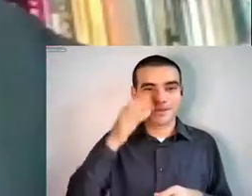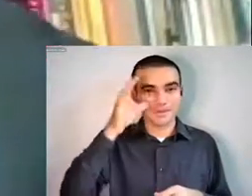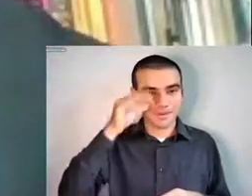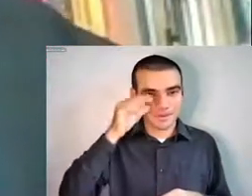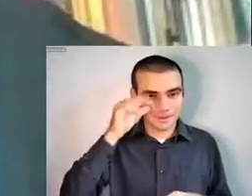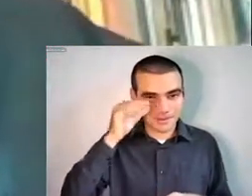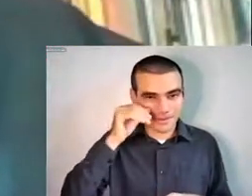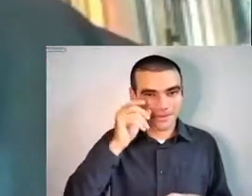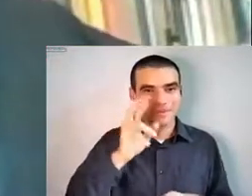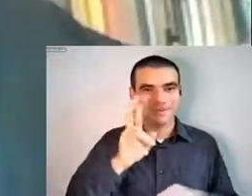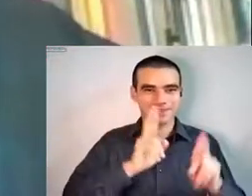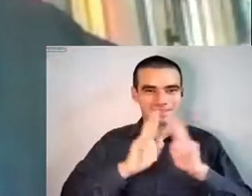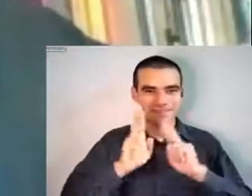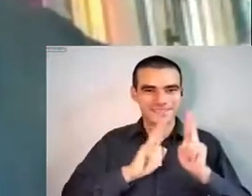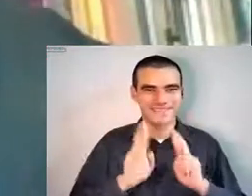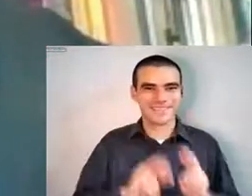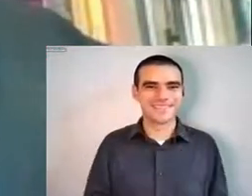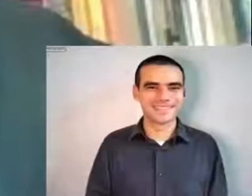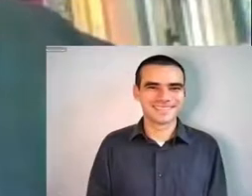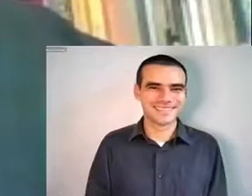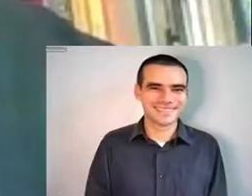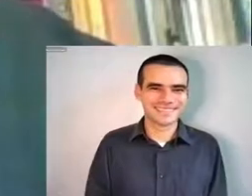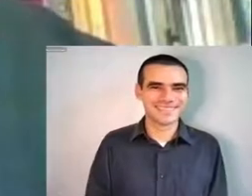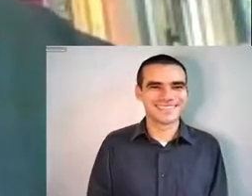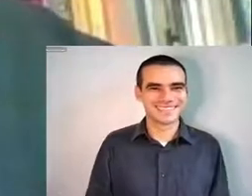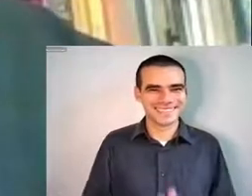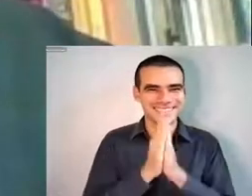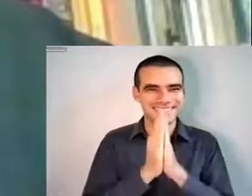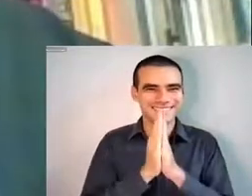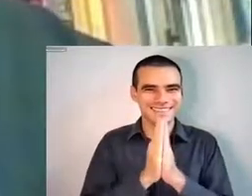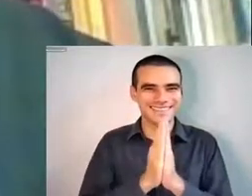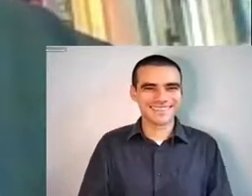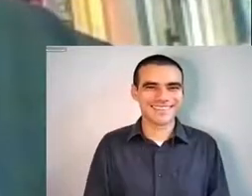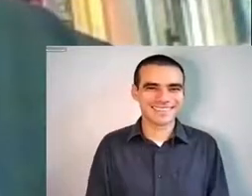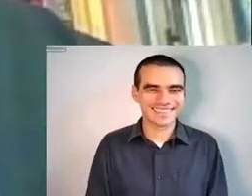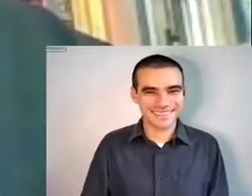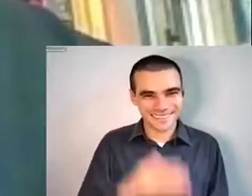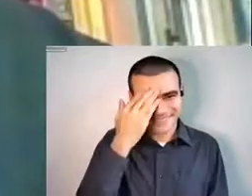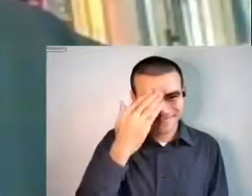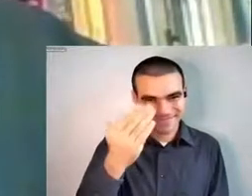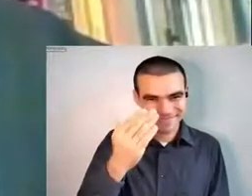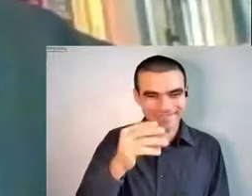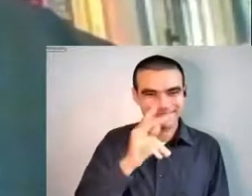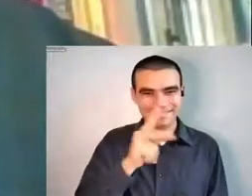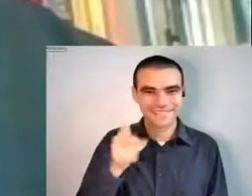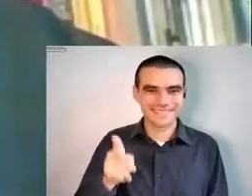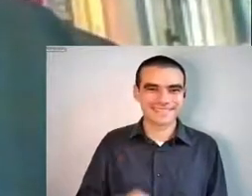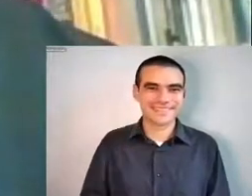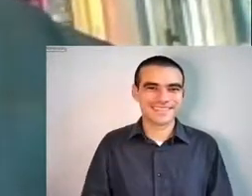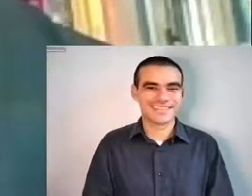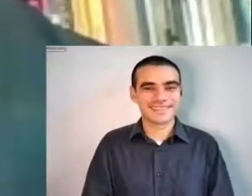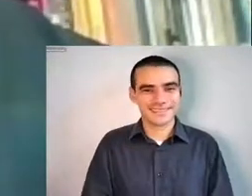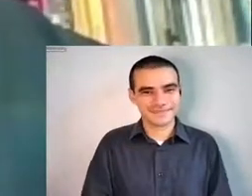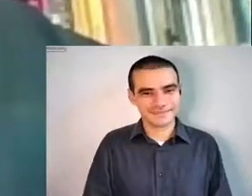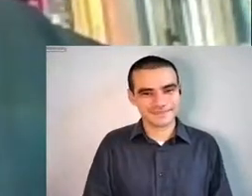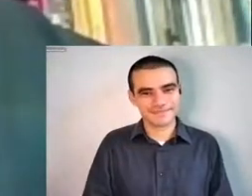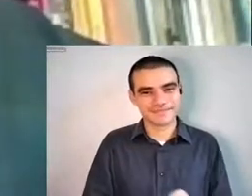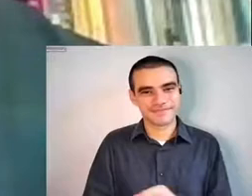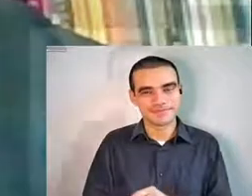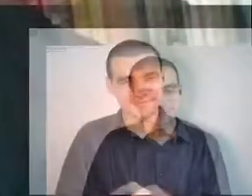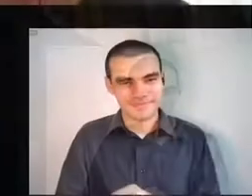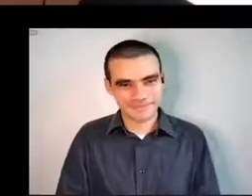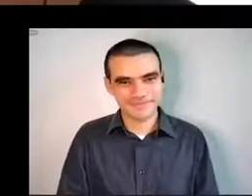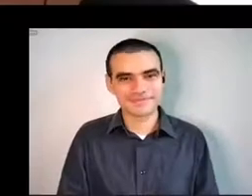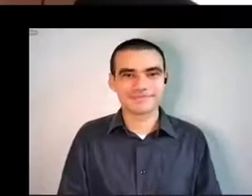I am very curious about the questions, about the answers, sorry. So thank you, Professor Foster. So in order